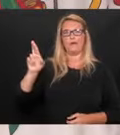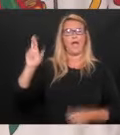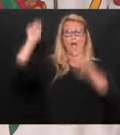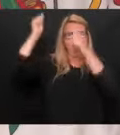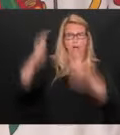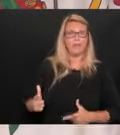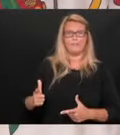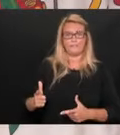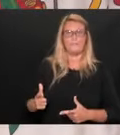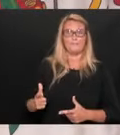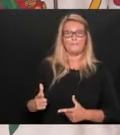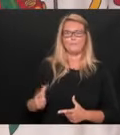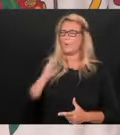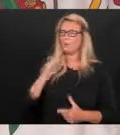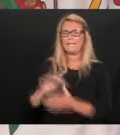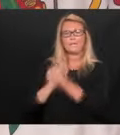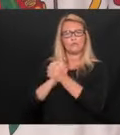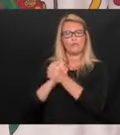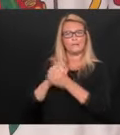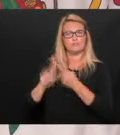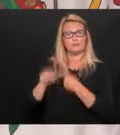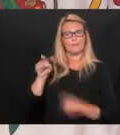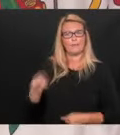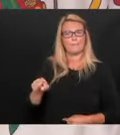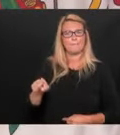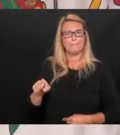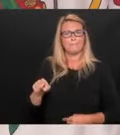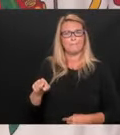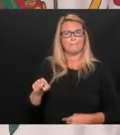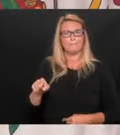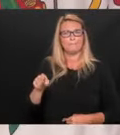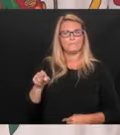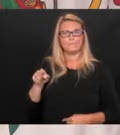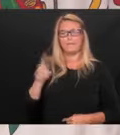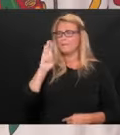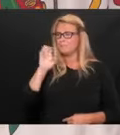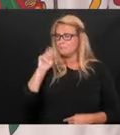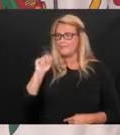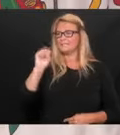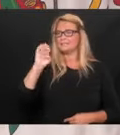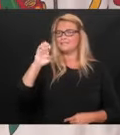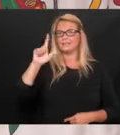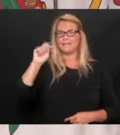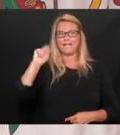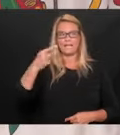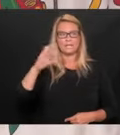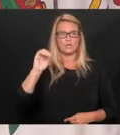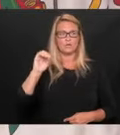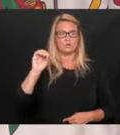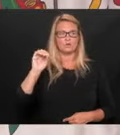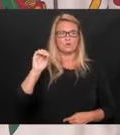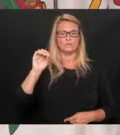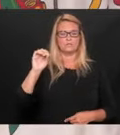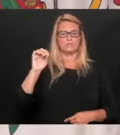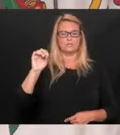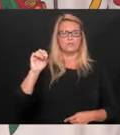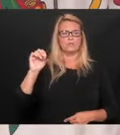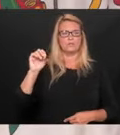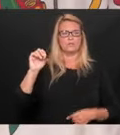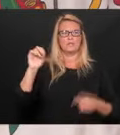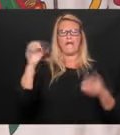the folks there. They just do. They just, you know, Ben Salango. They all, and I don't know. I know I'm gonna miss